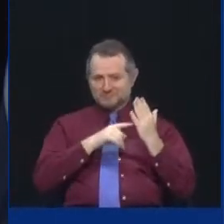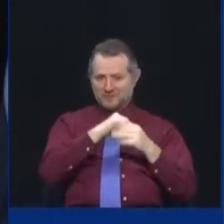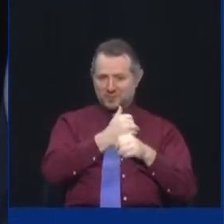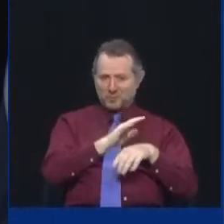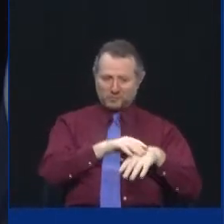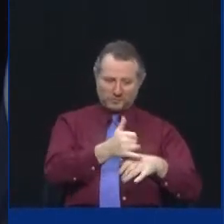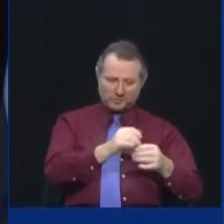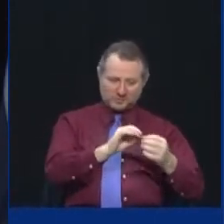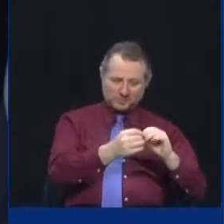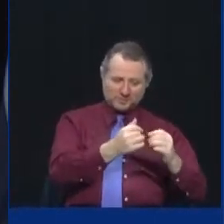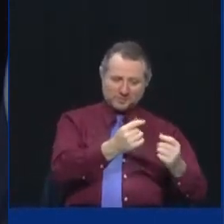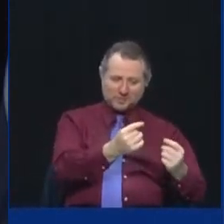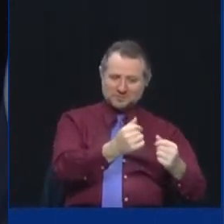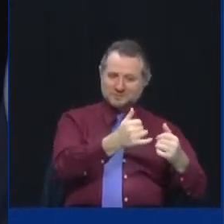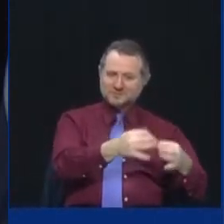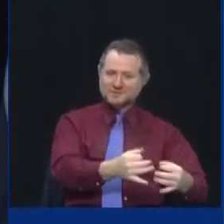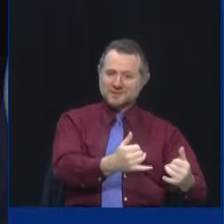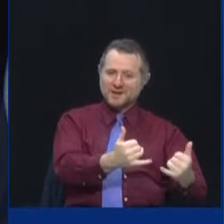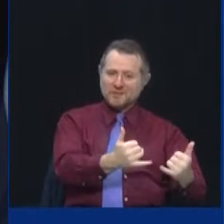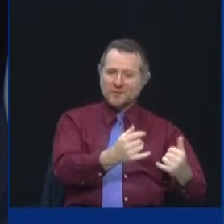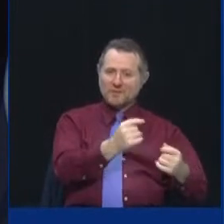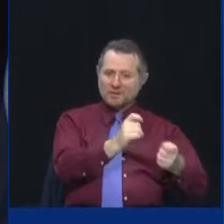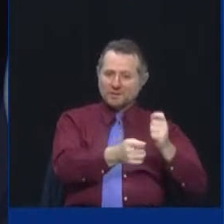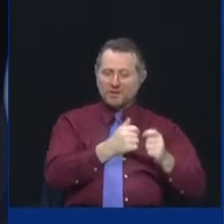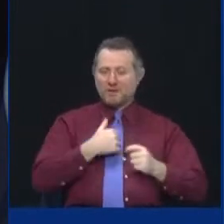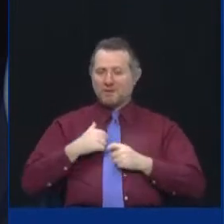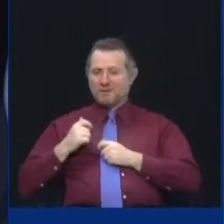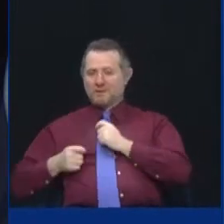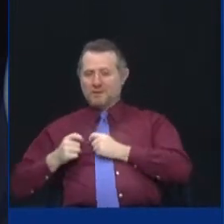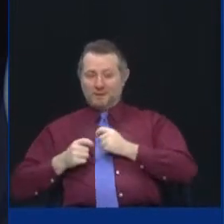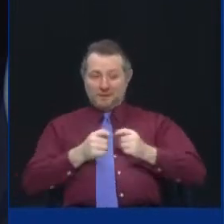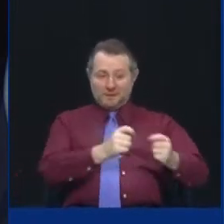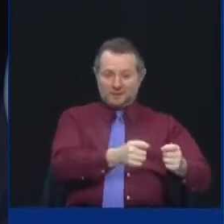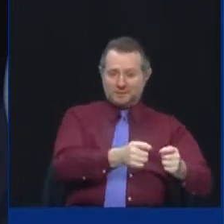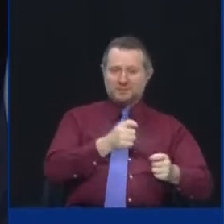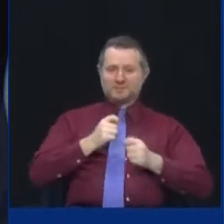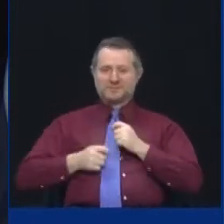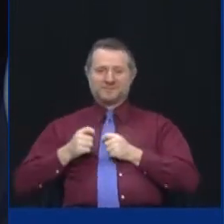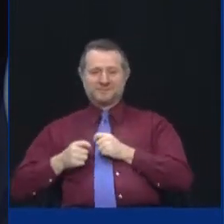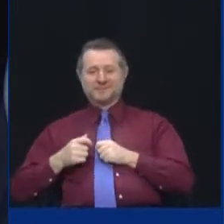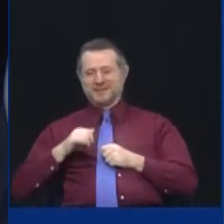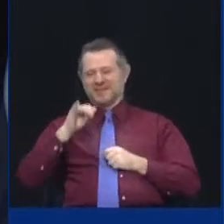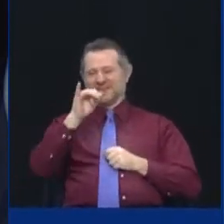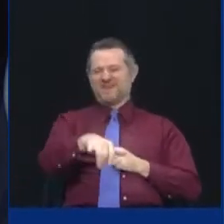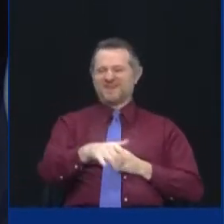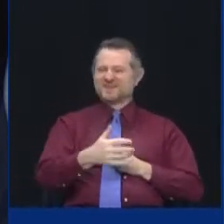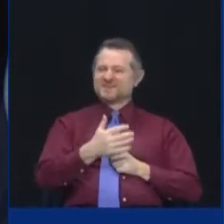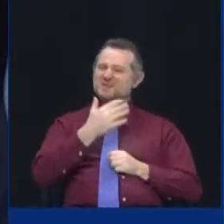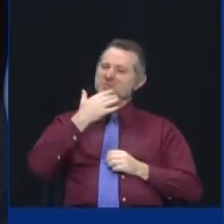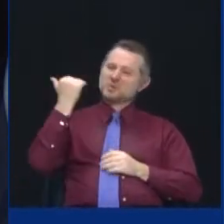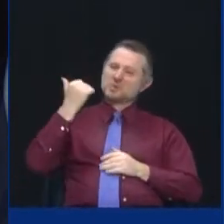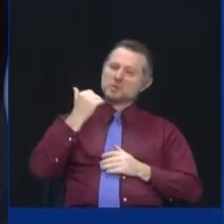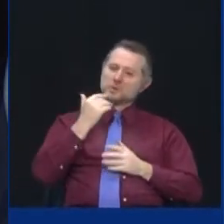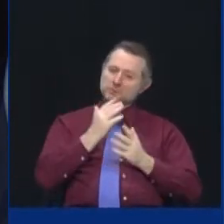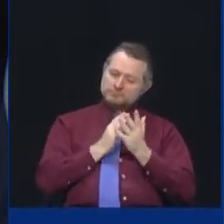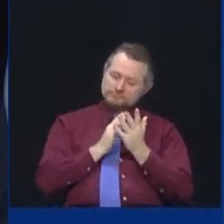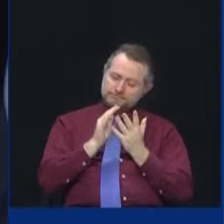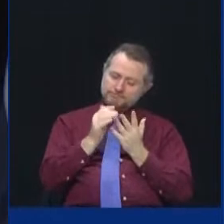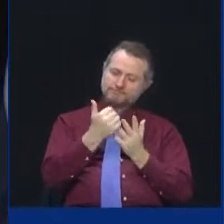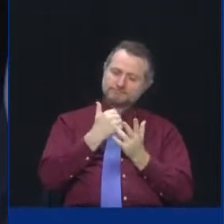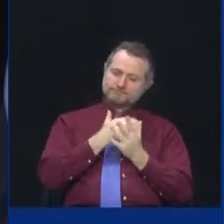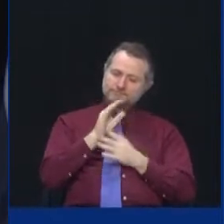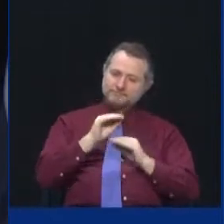numbers. I mean, I don't know what could be more transparent or